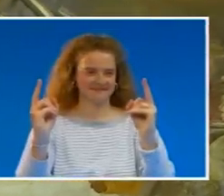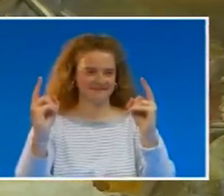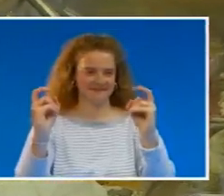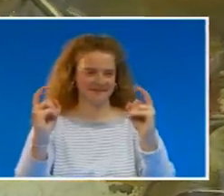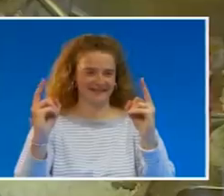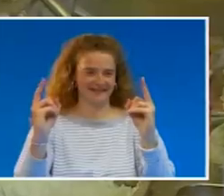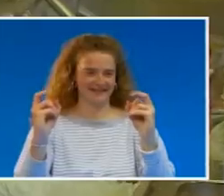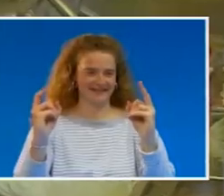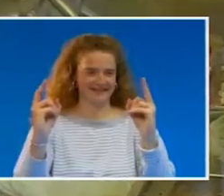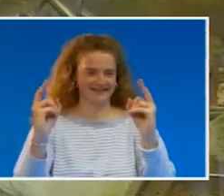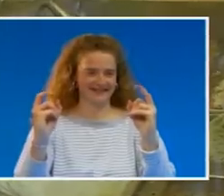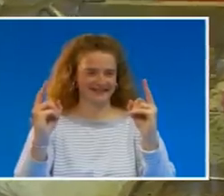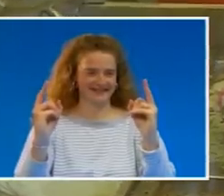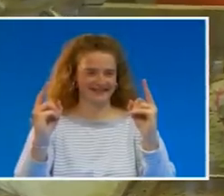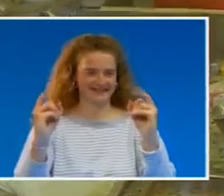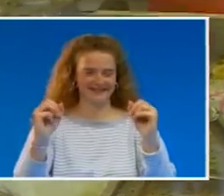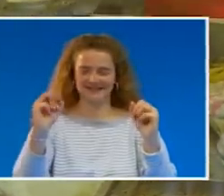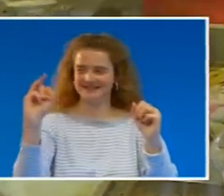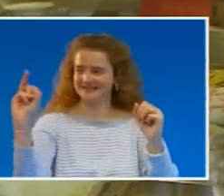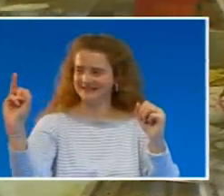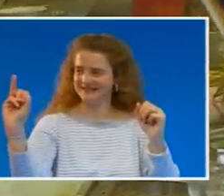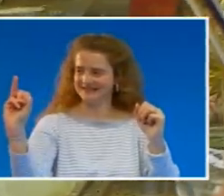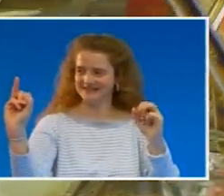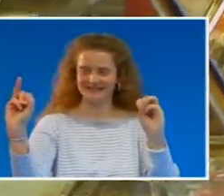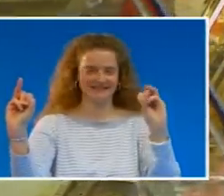Here I am, how do you do?